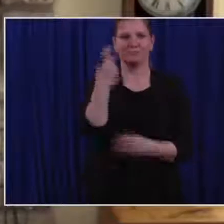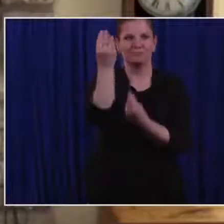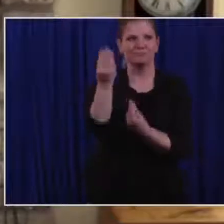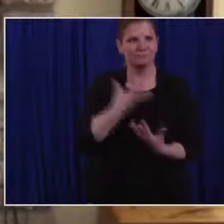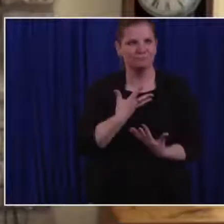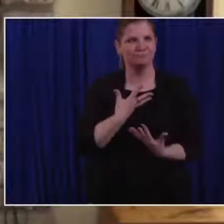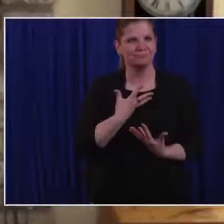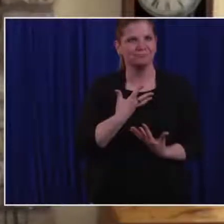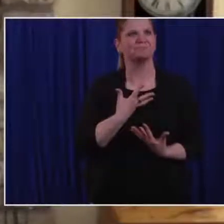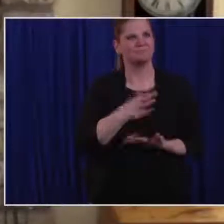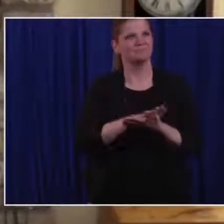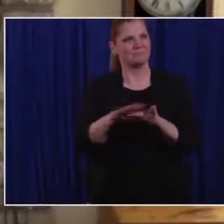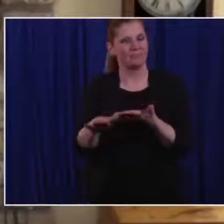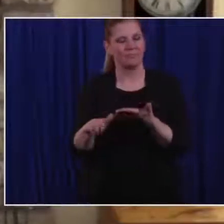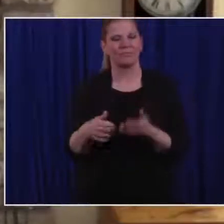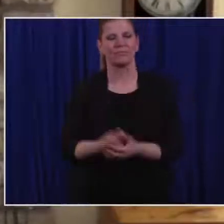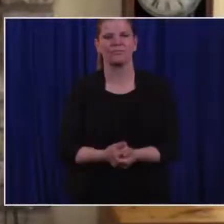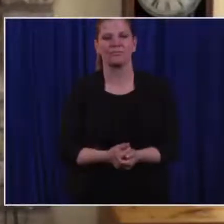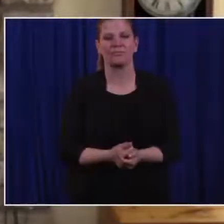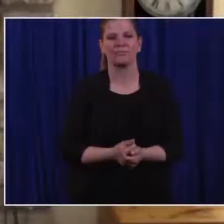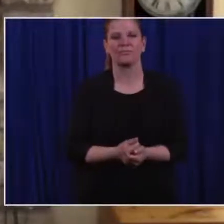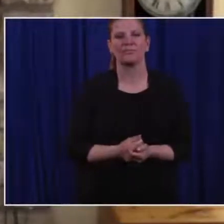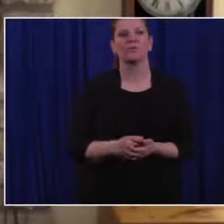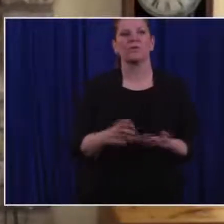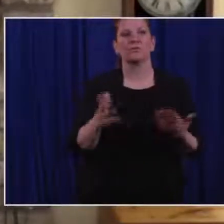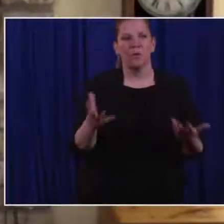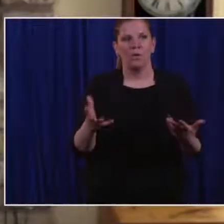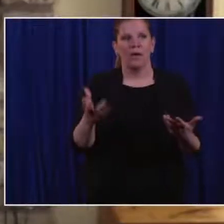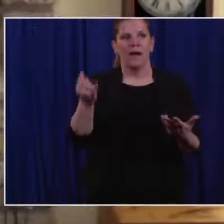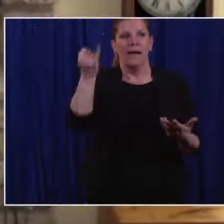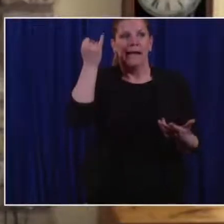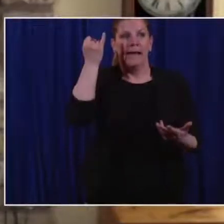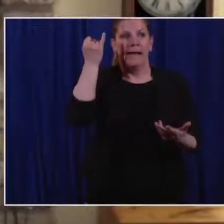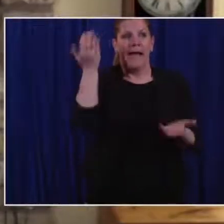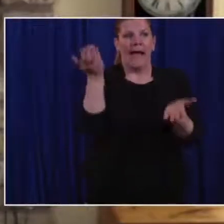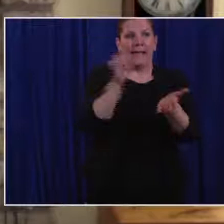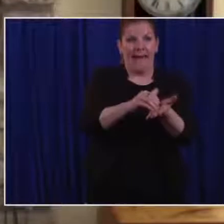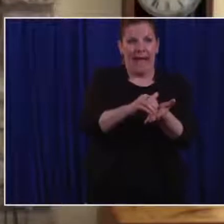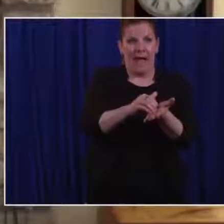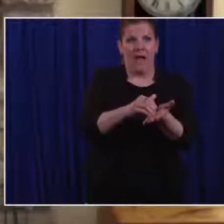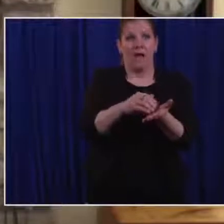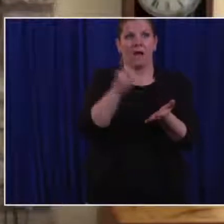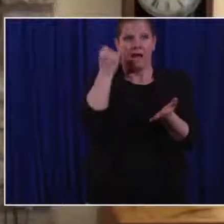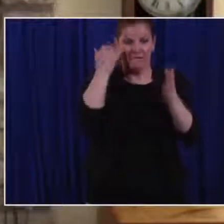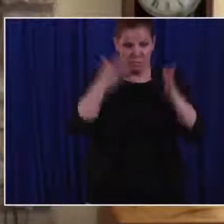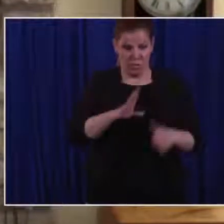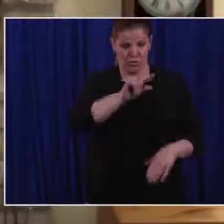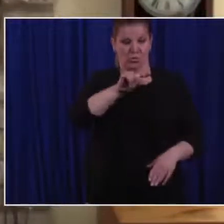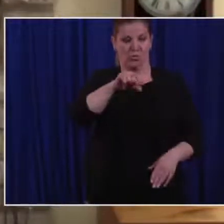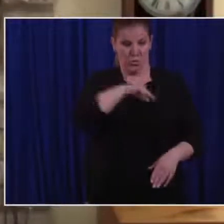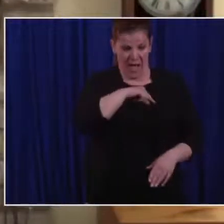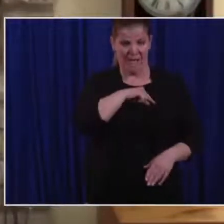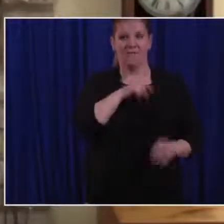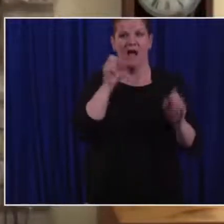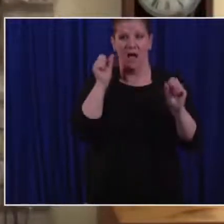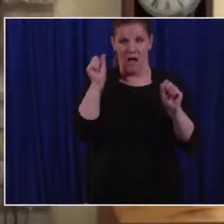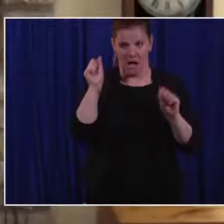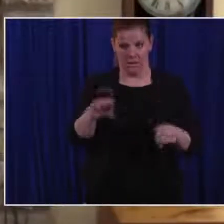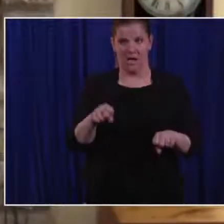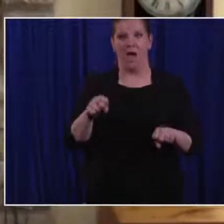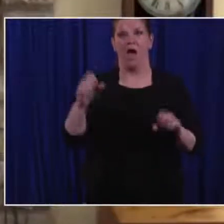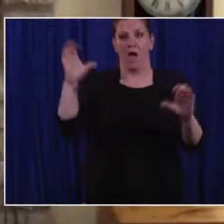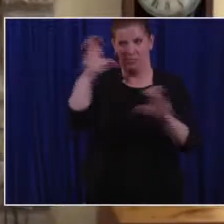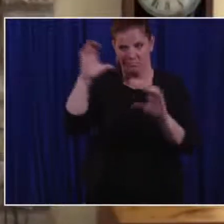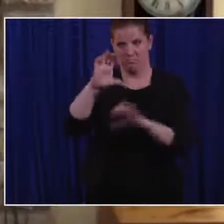provider has not loaded appointments into the system yet, the person looking for an appointment will be directed to the other provider's appointment